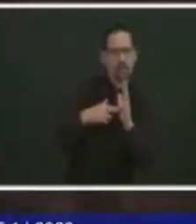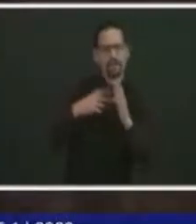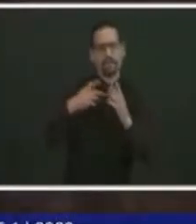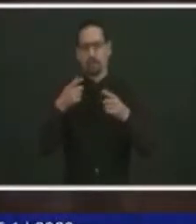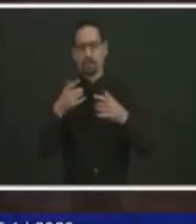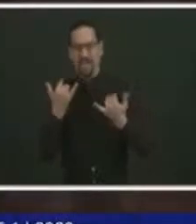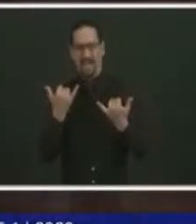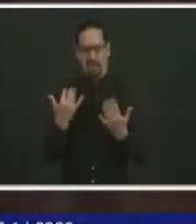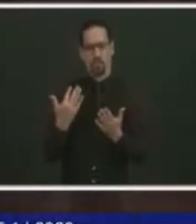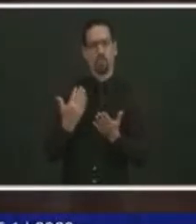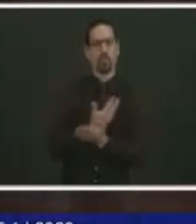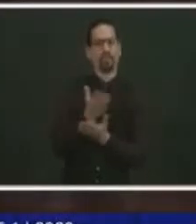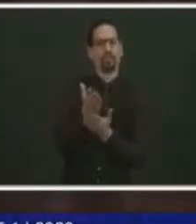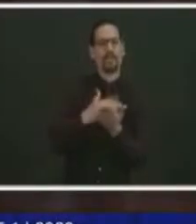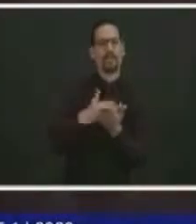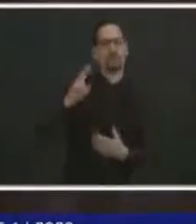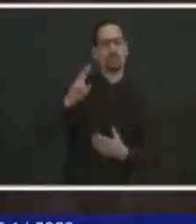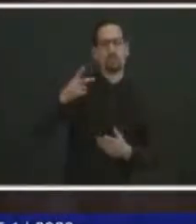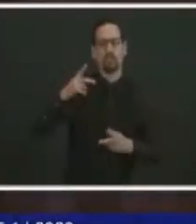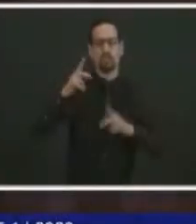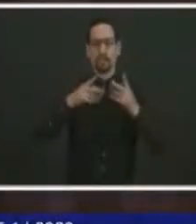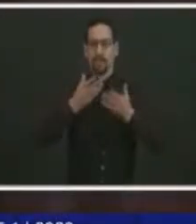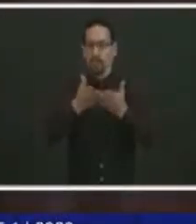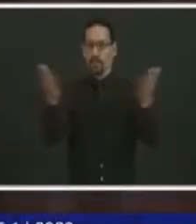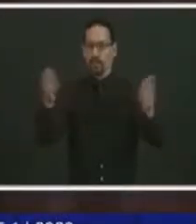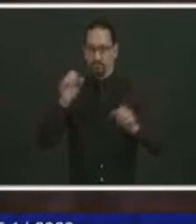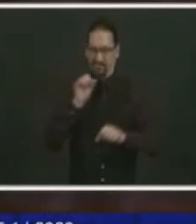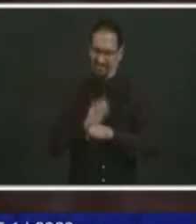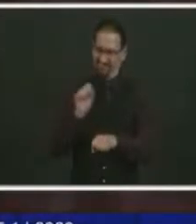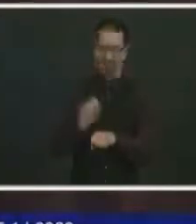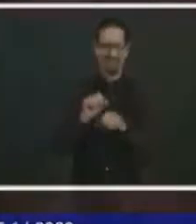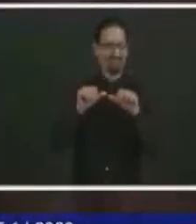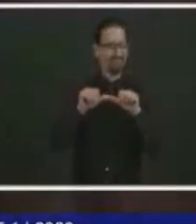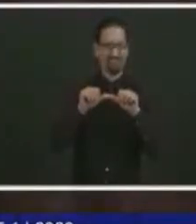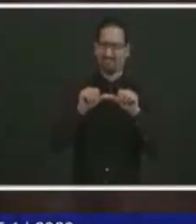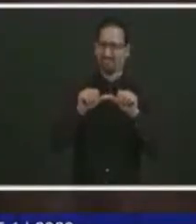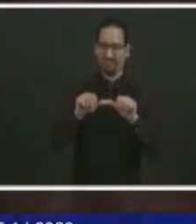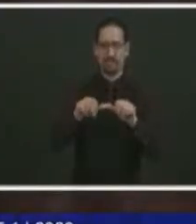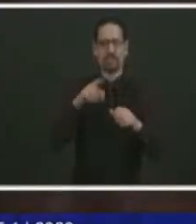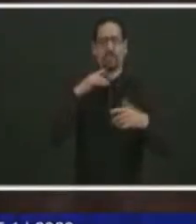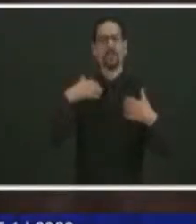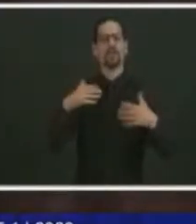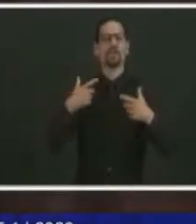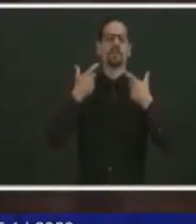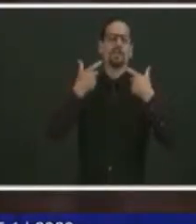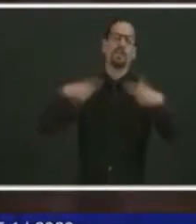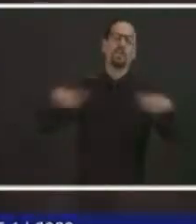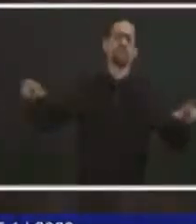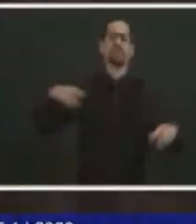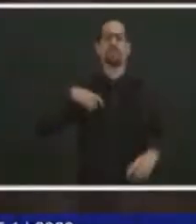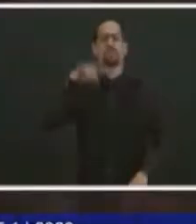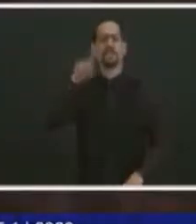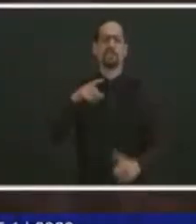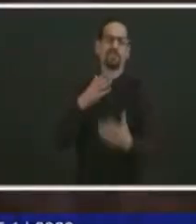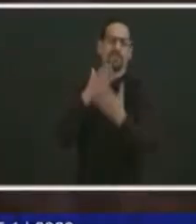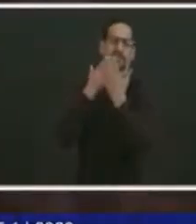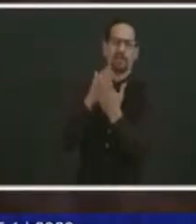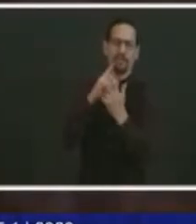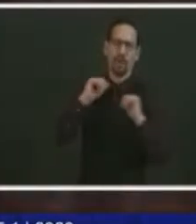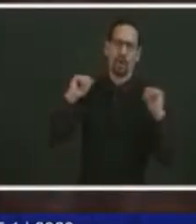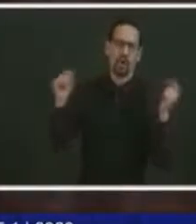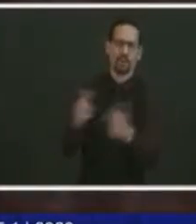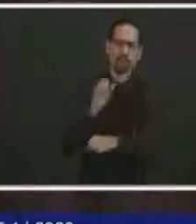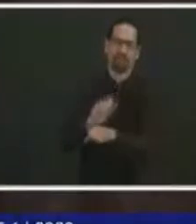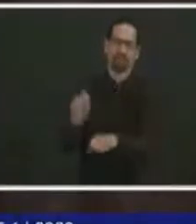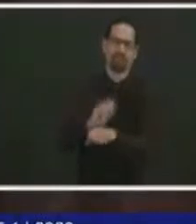those hours also deserve a huge thank you. To spend a few minutes on data,